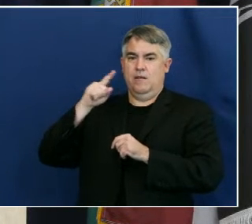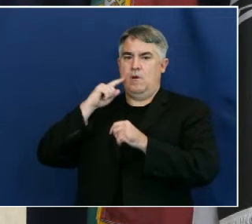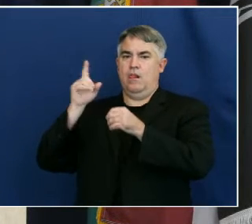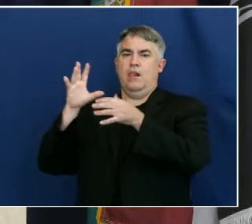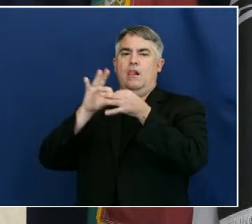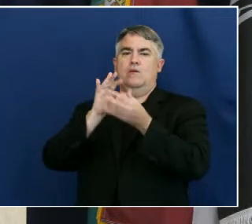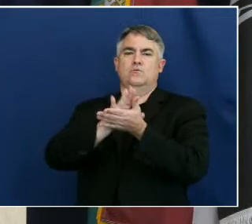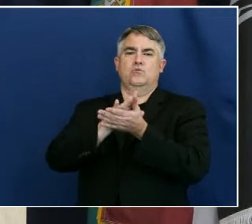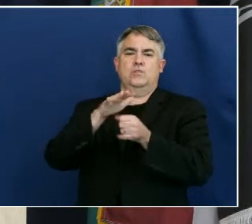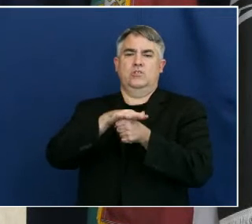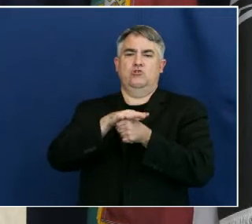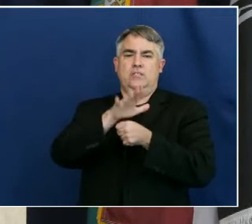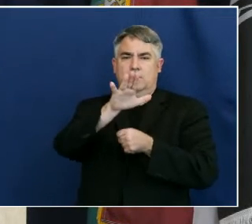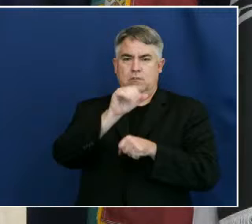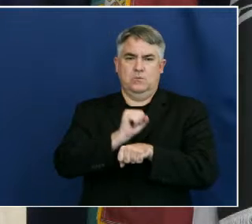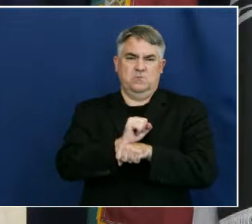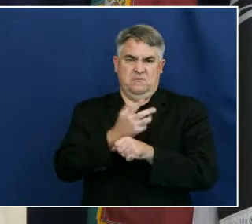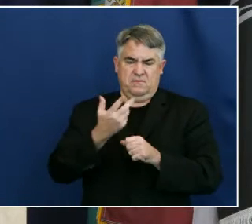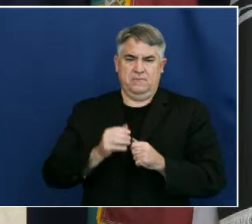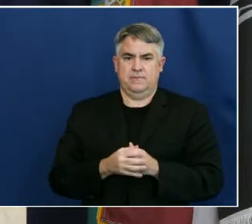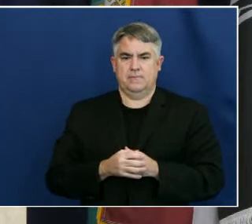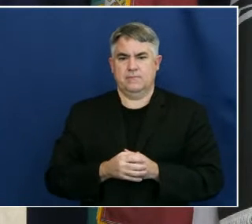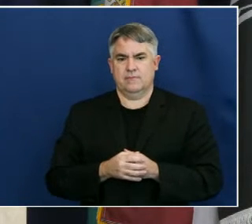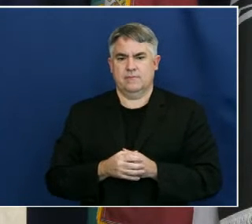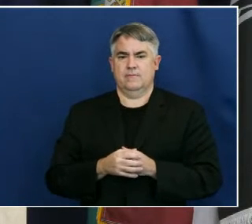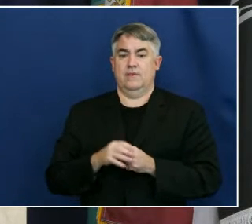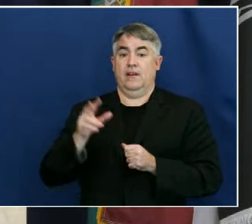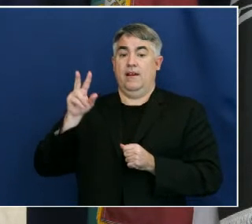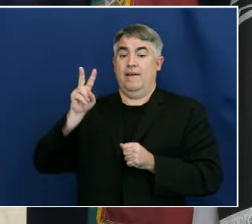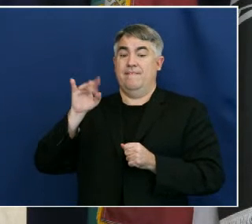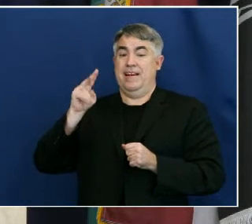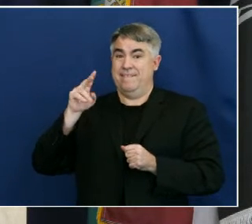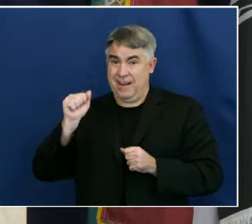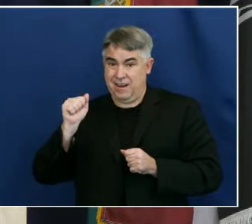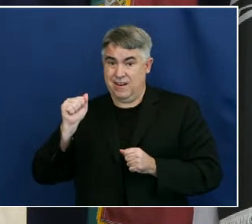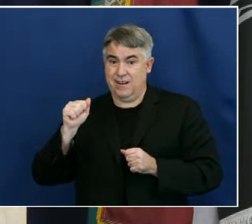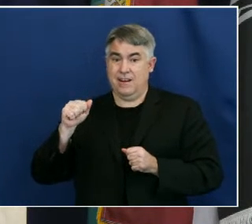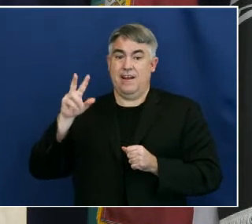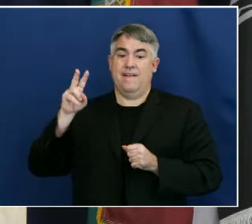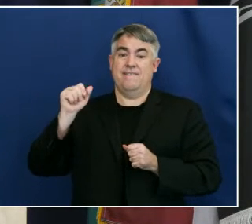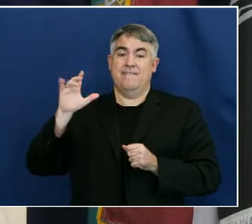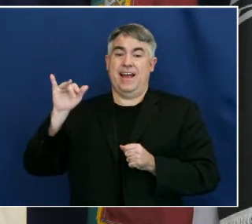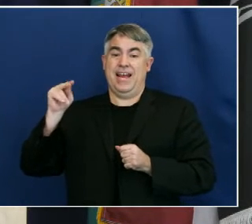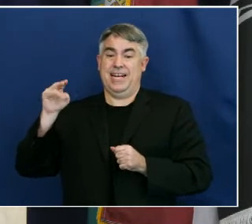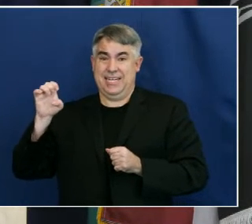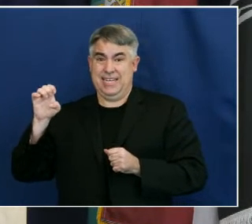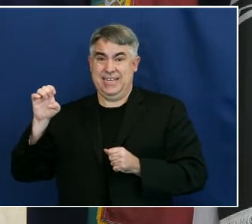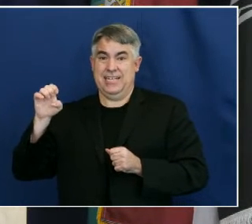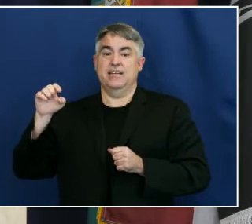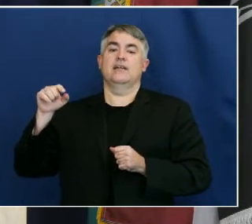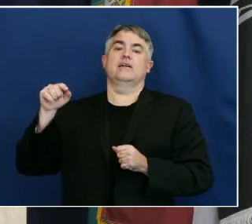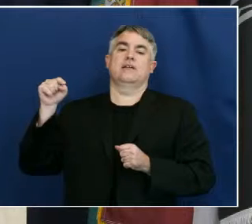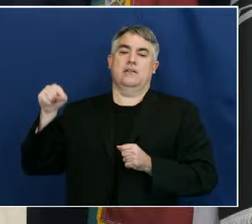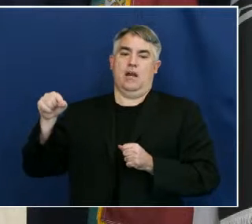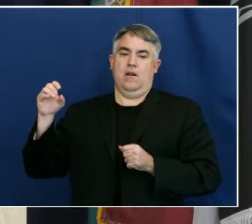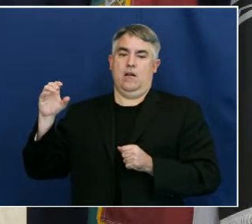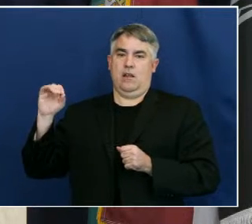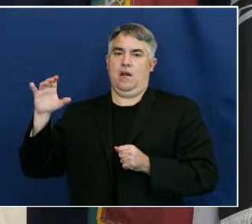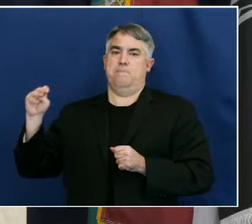website, vibavaccines.com, allows people to sign up for alerts and information. But for K through 12